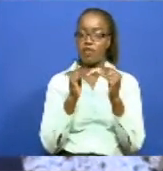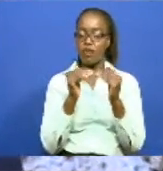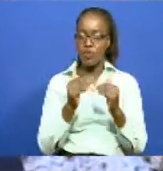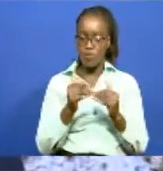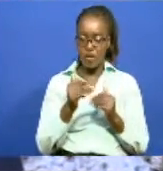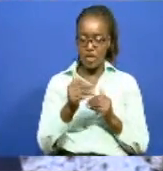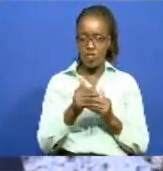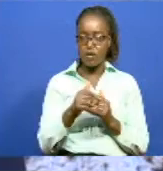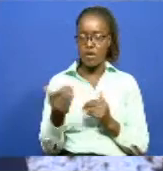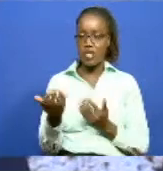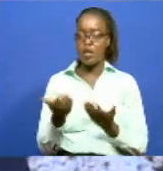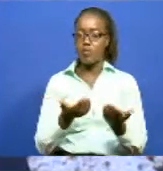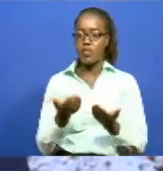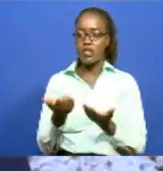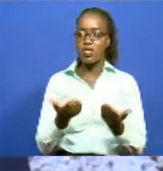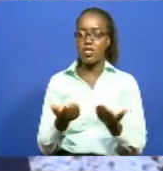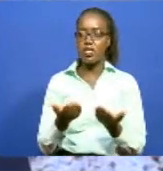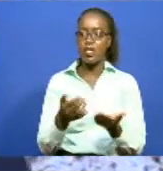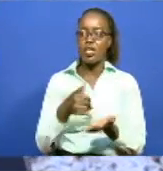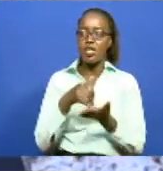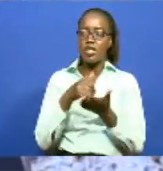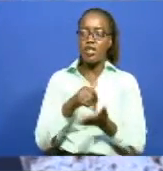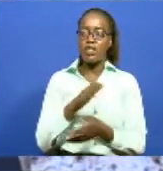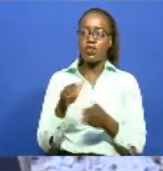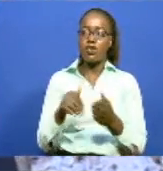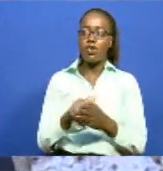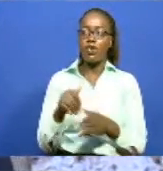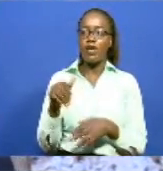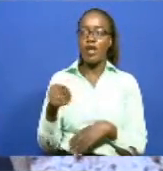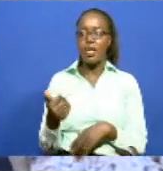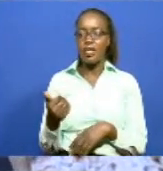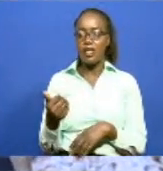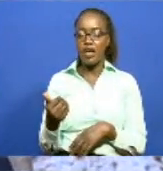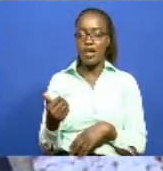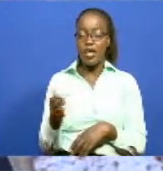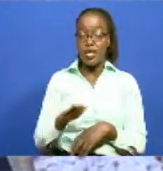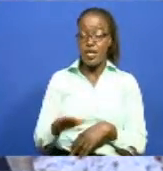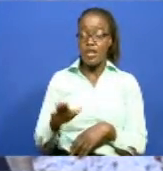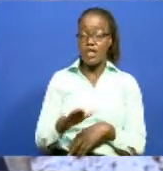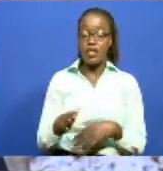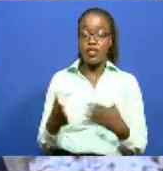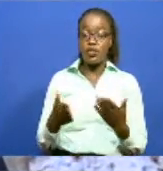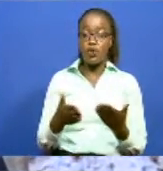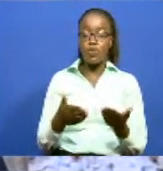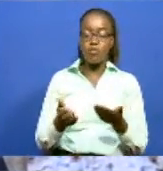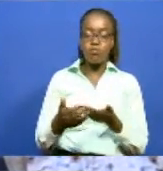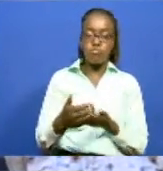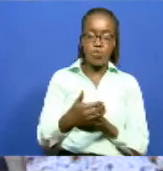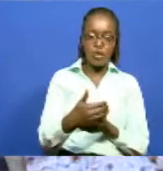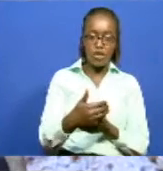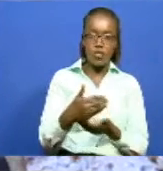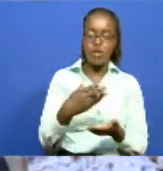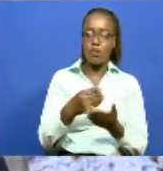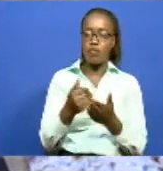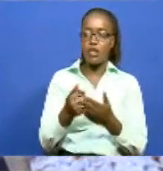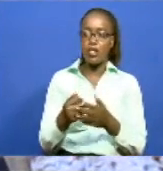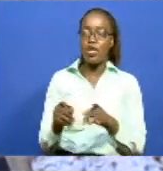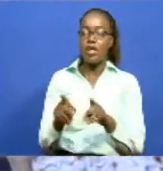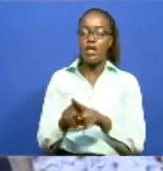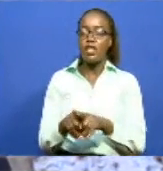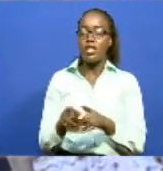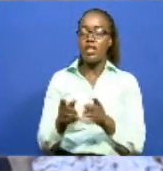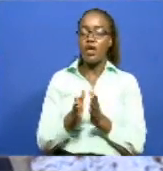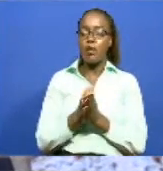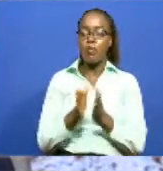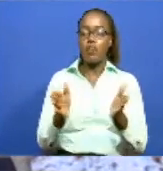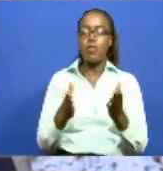other business, including all our other avenues where we are collecting revenue. As far as other public health measures